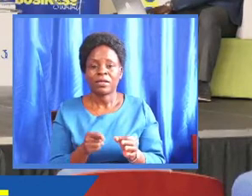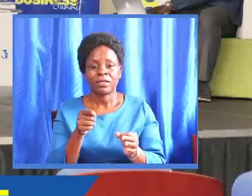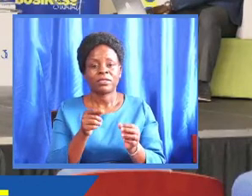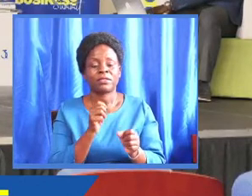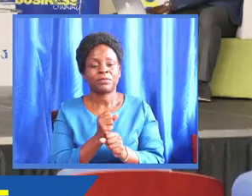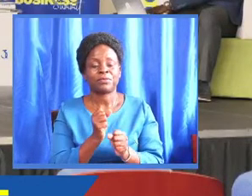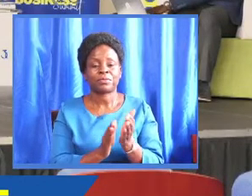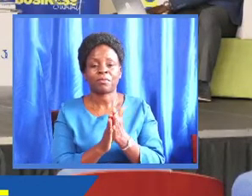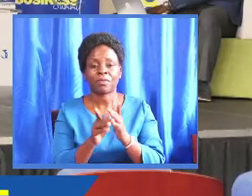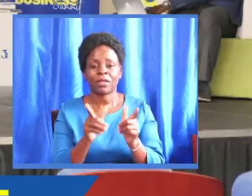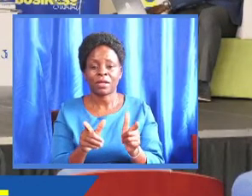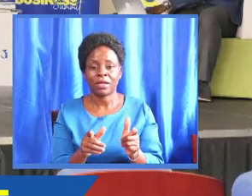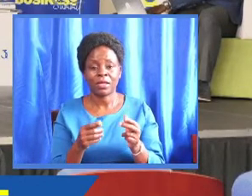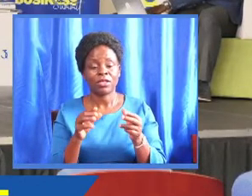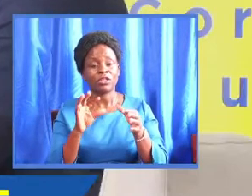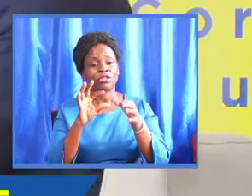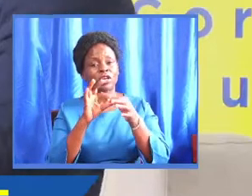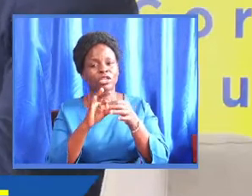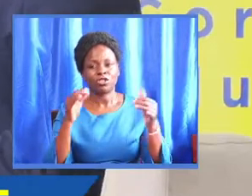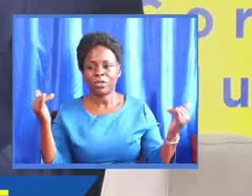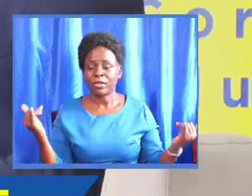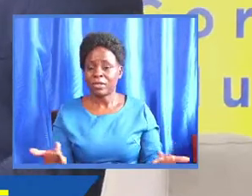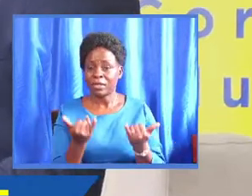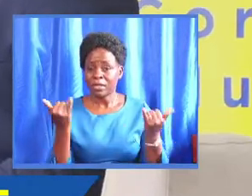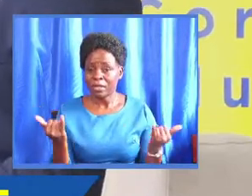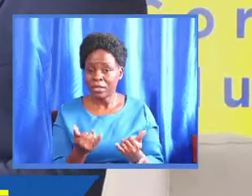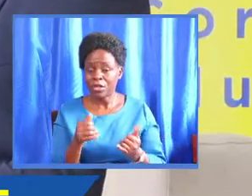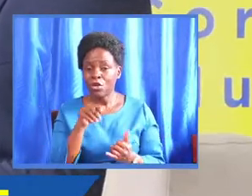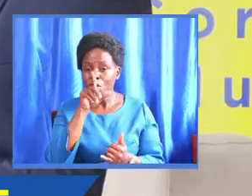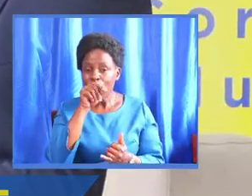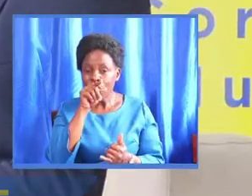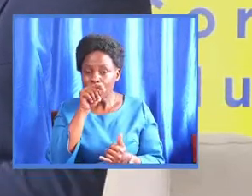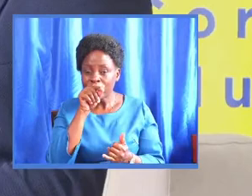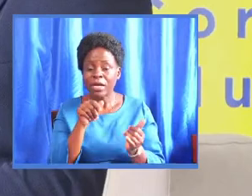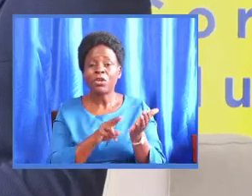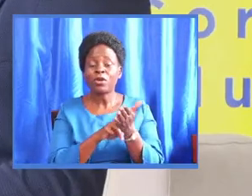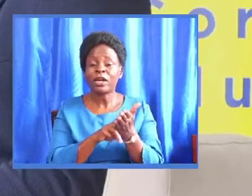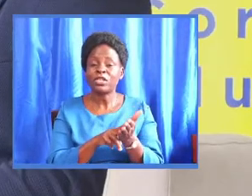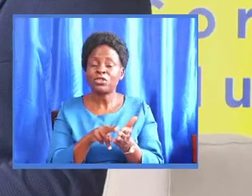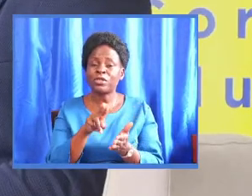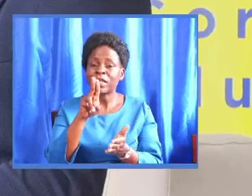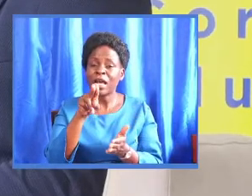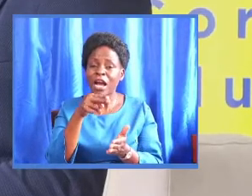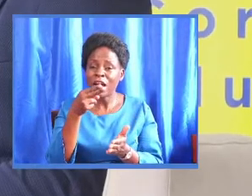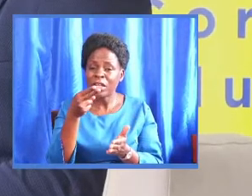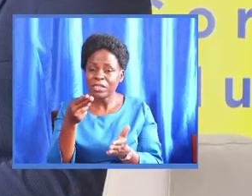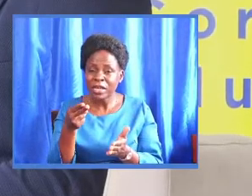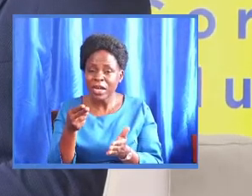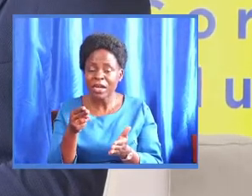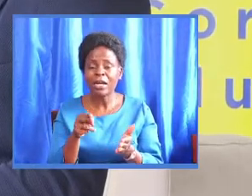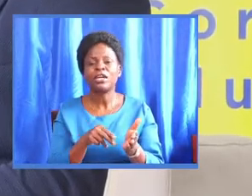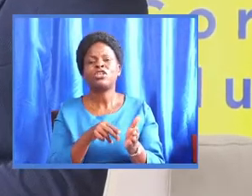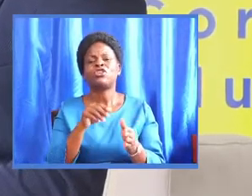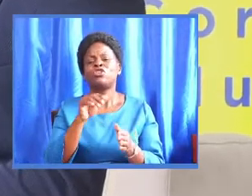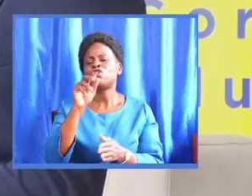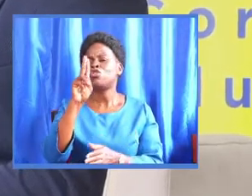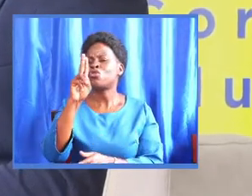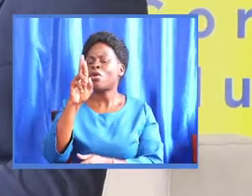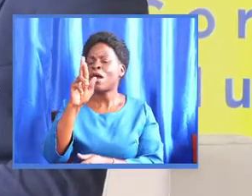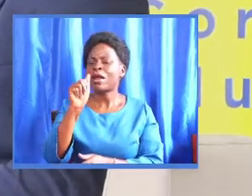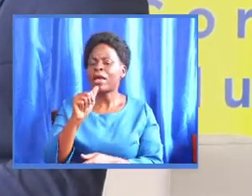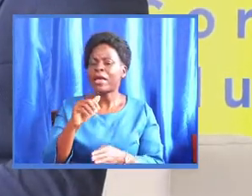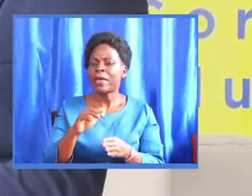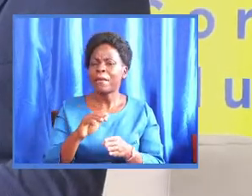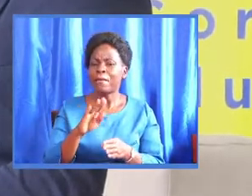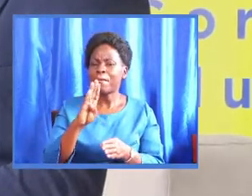sign language. You can join the conversation on Twitter. You can use hashtag URA Bombaya Business